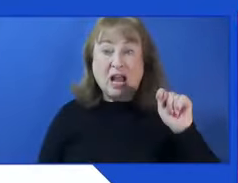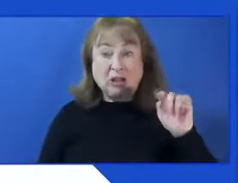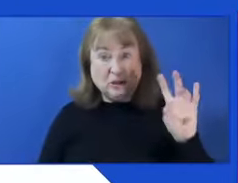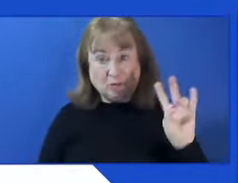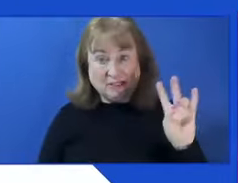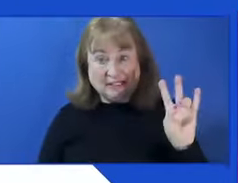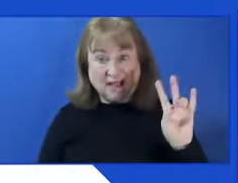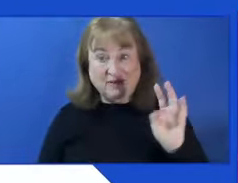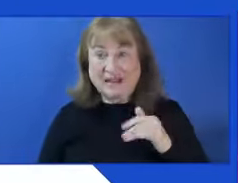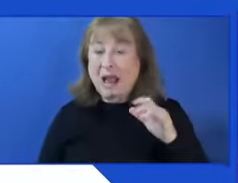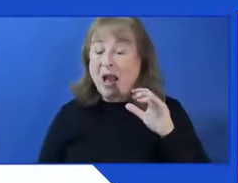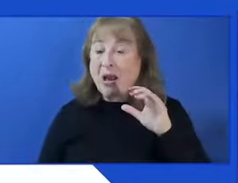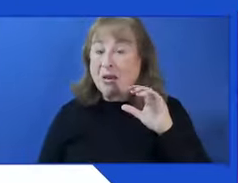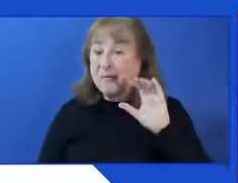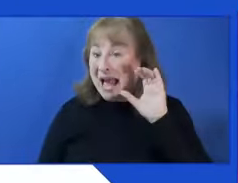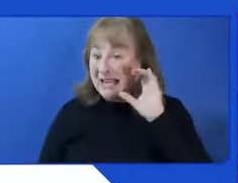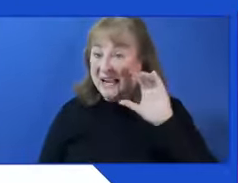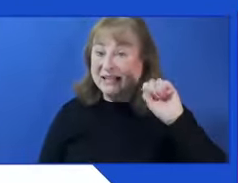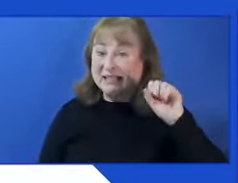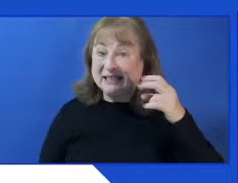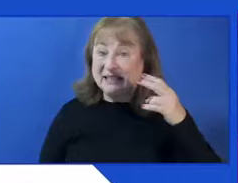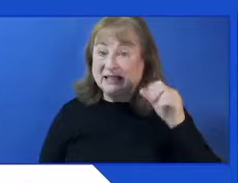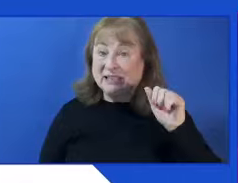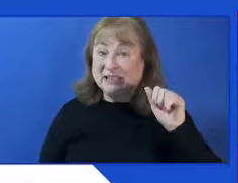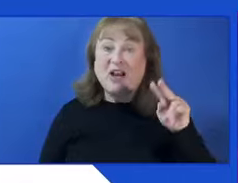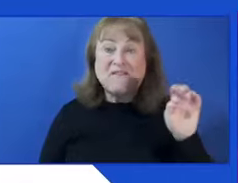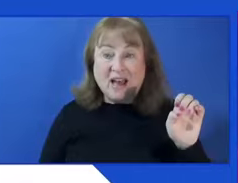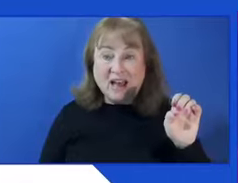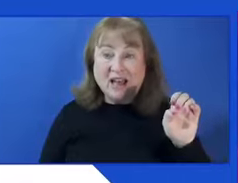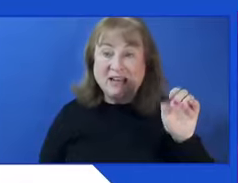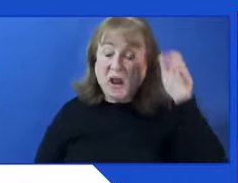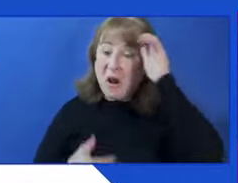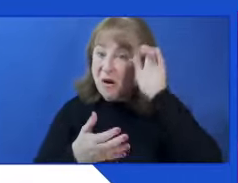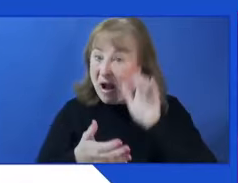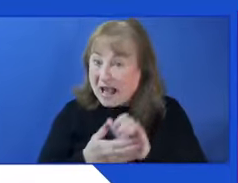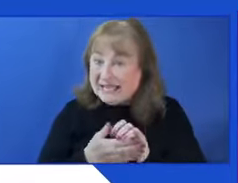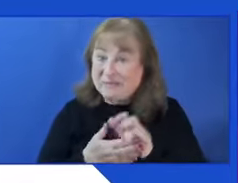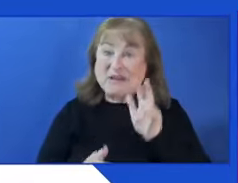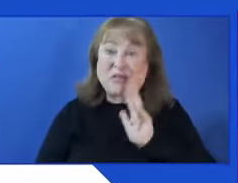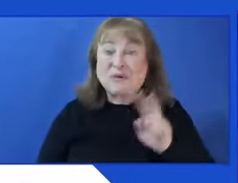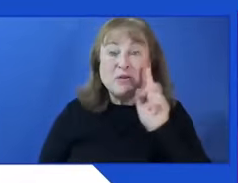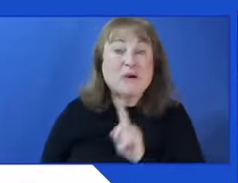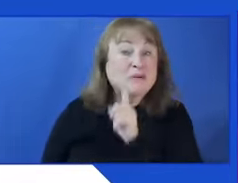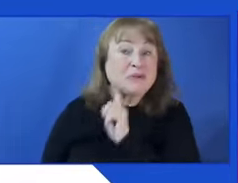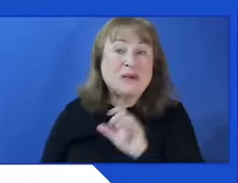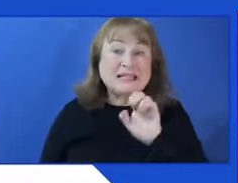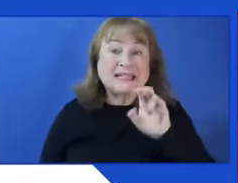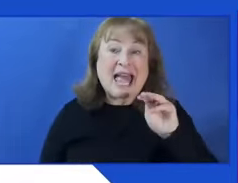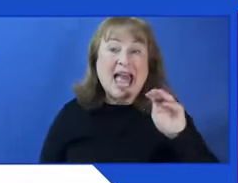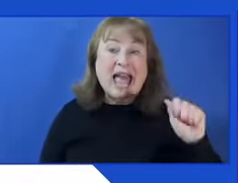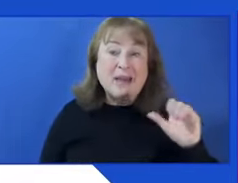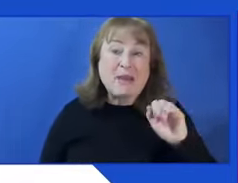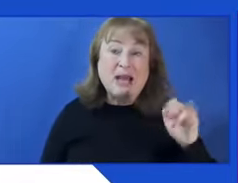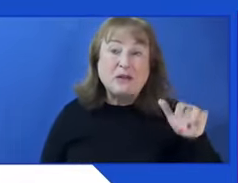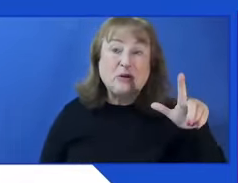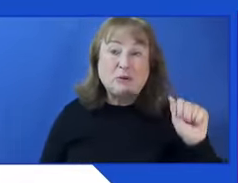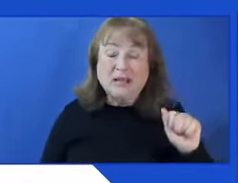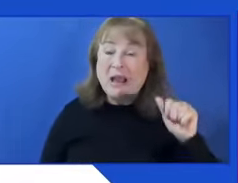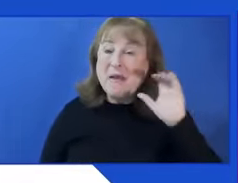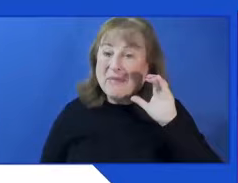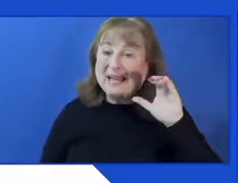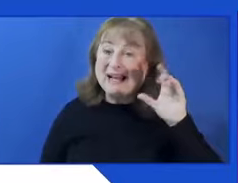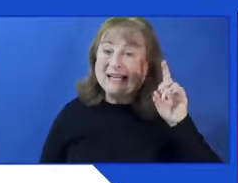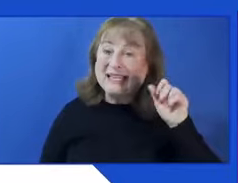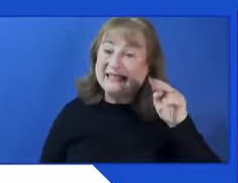my cousin, Sharon, her husband, David, their three-year-old twins, Emma and Yuli, my cousin,